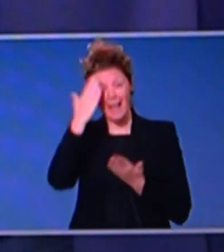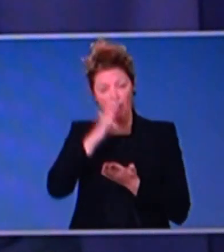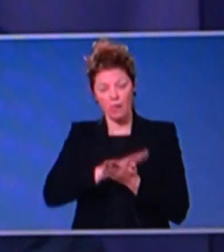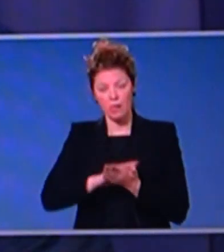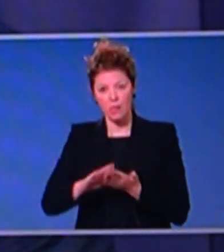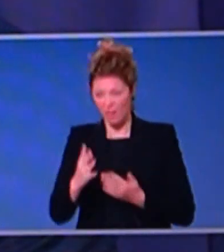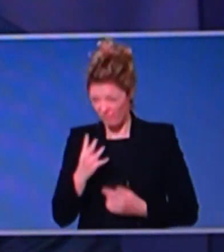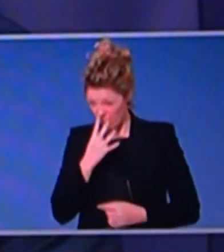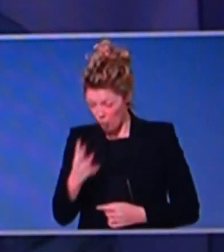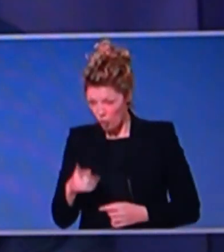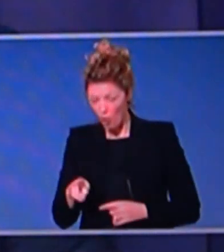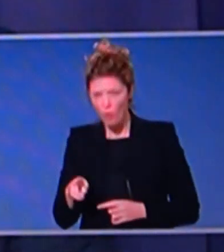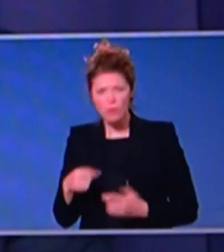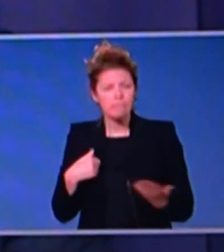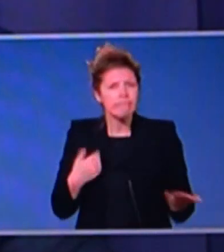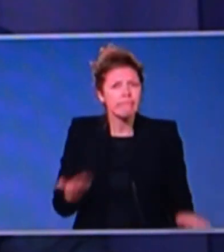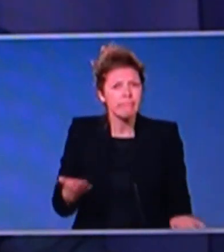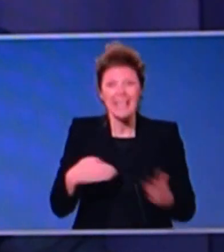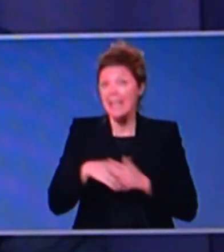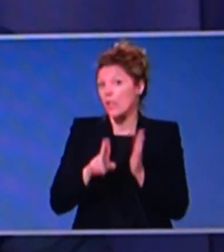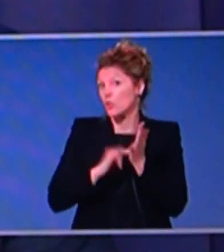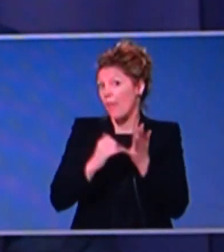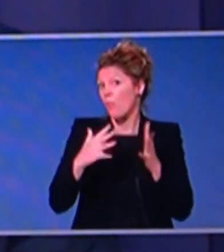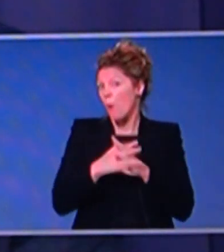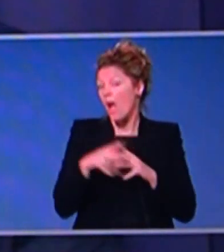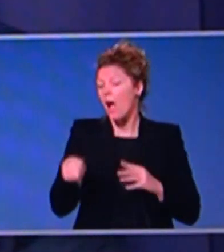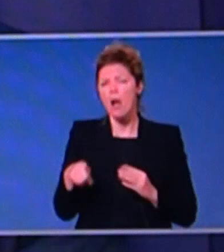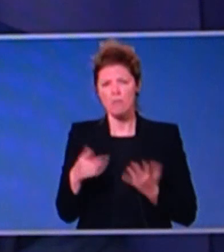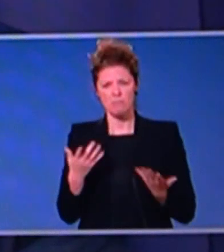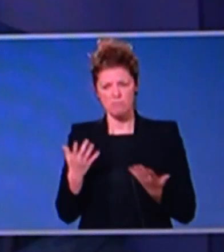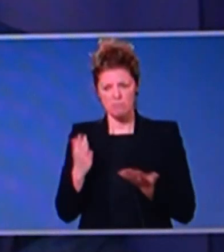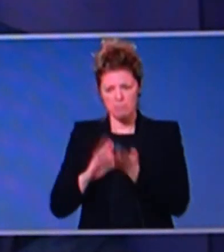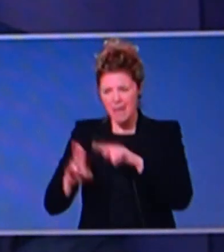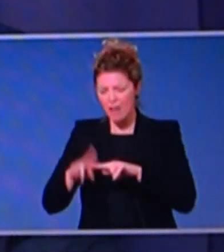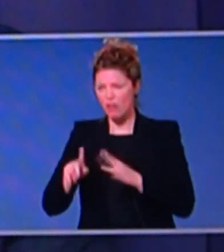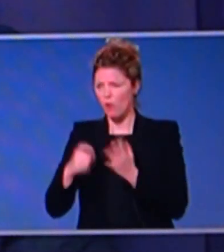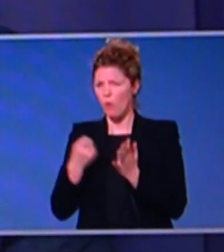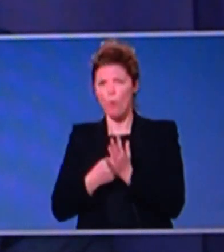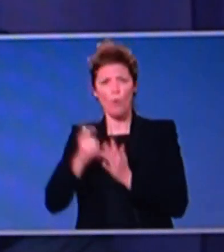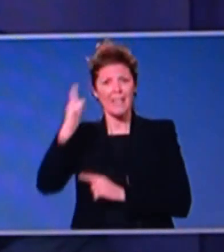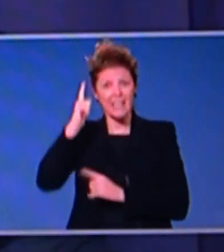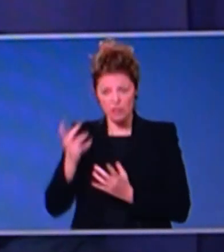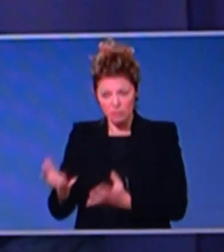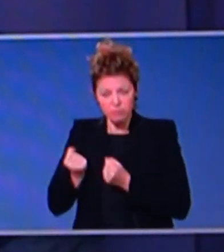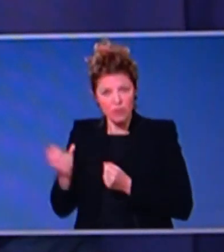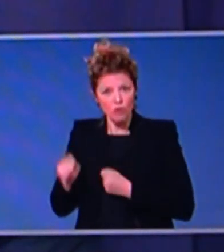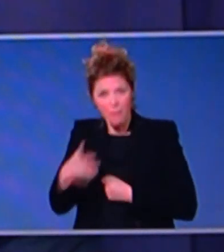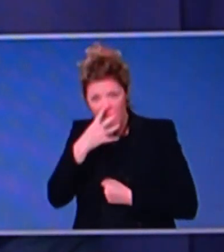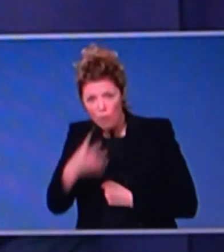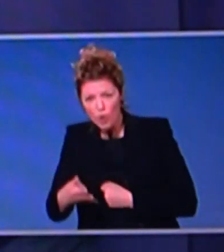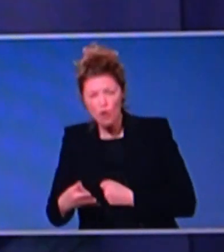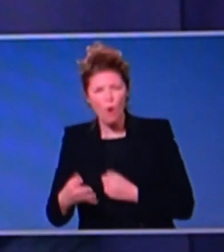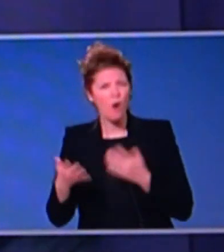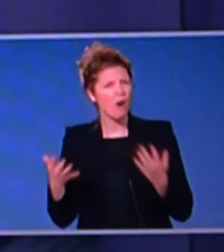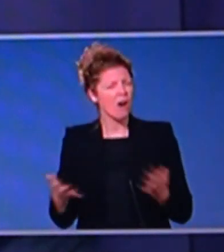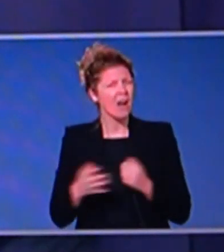kids or teachers contracted the virus. It's a reminder. I'm asking you, how do you react to that? I guess